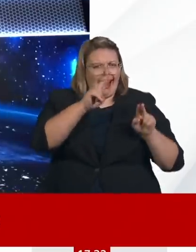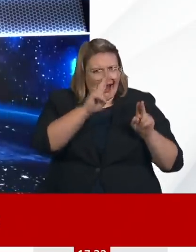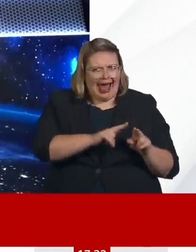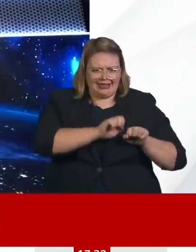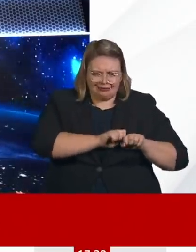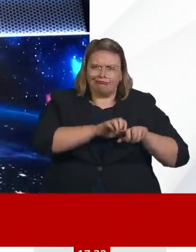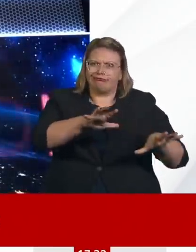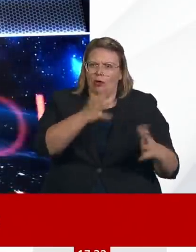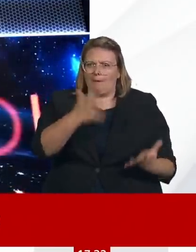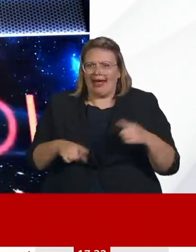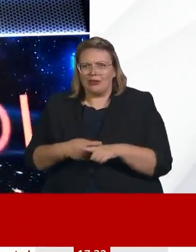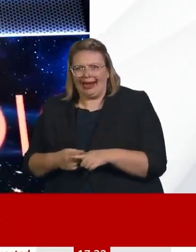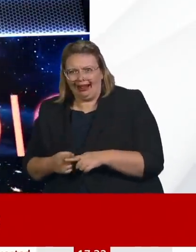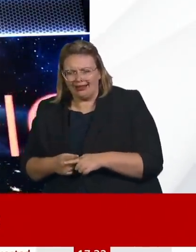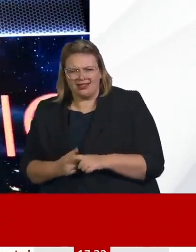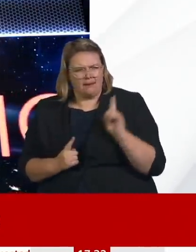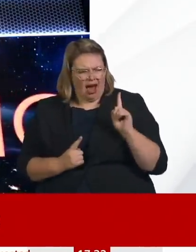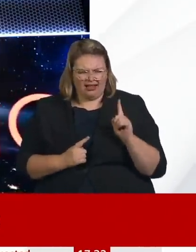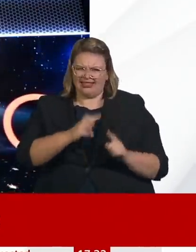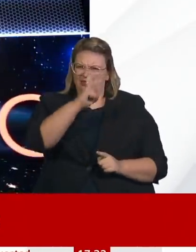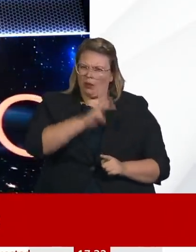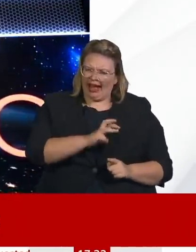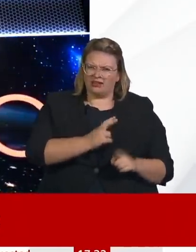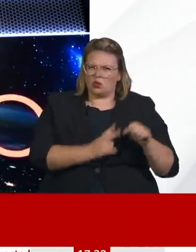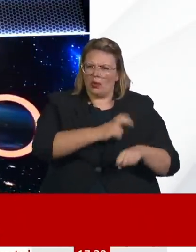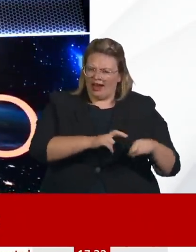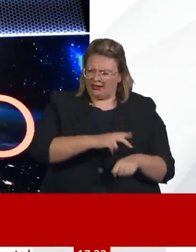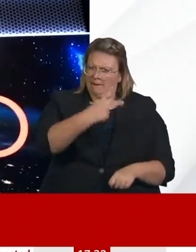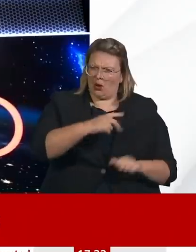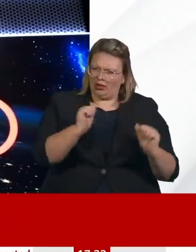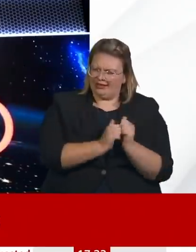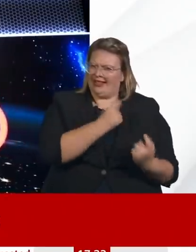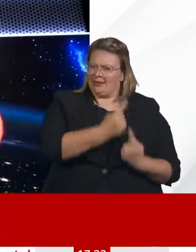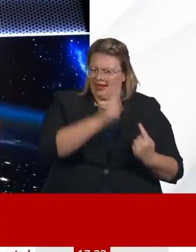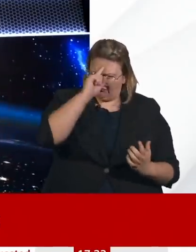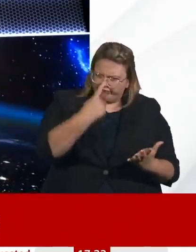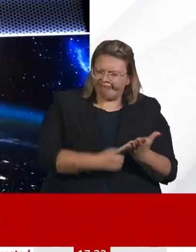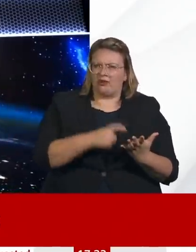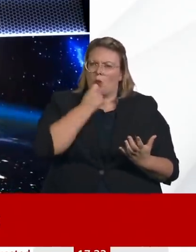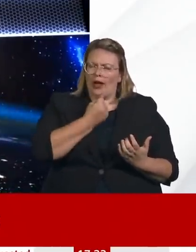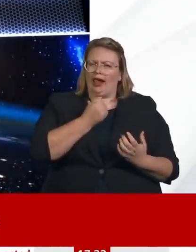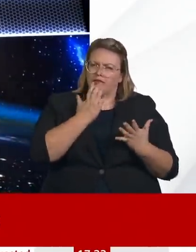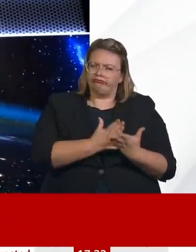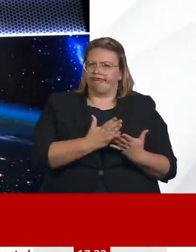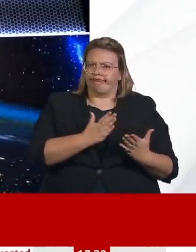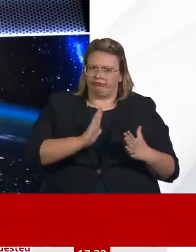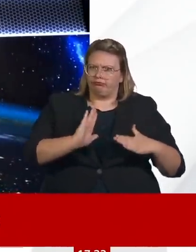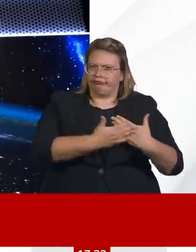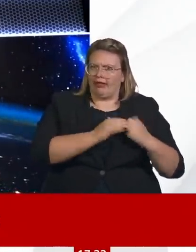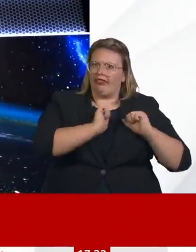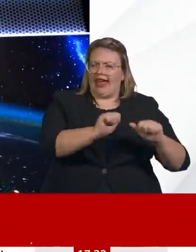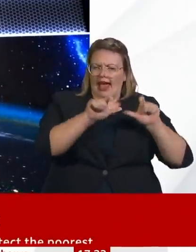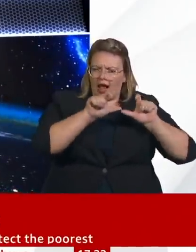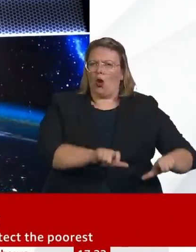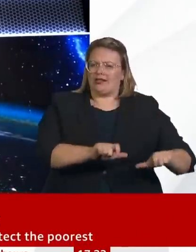sometimes considerably lower, yet both have voluntarily put themselves into regional lockdowns, pretty much everything closed apart from schools. Why